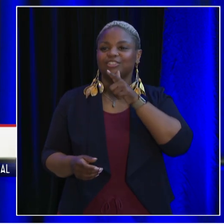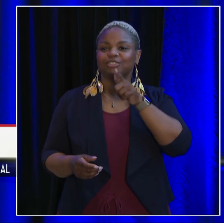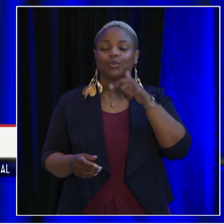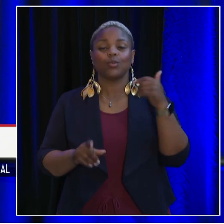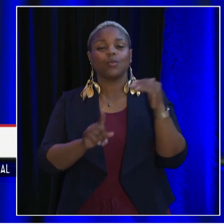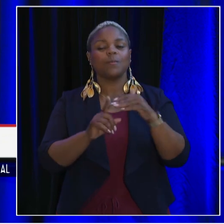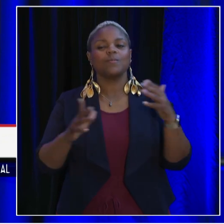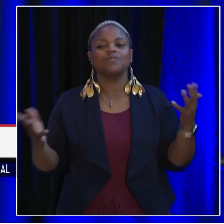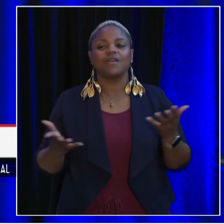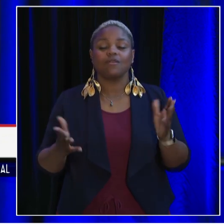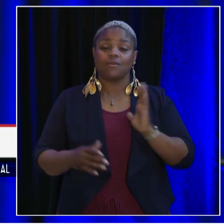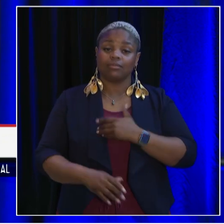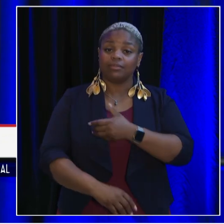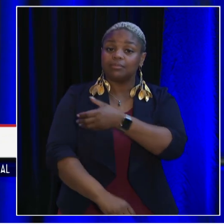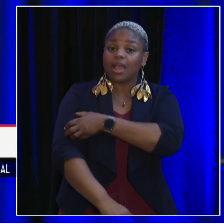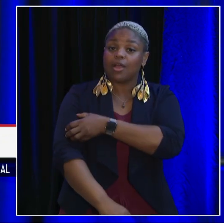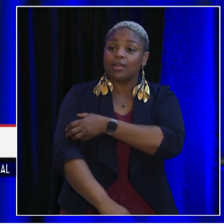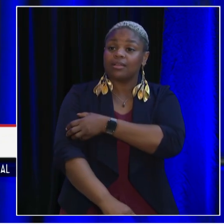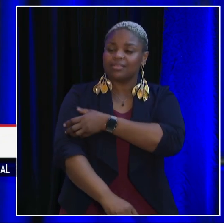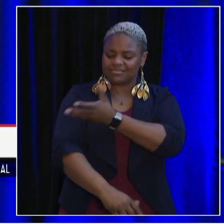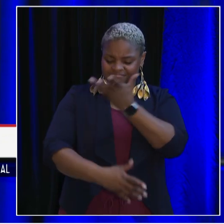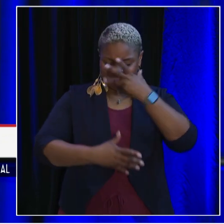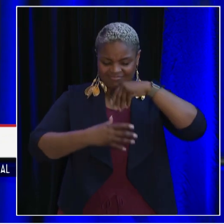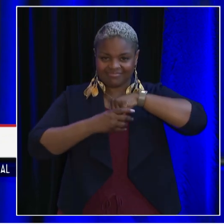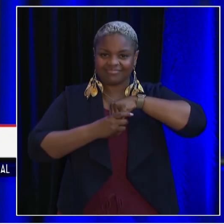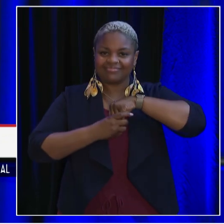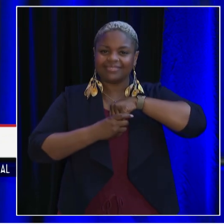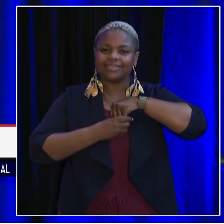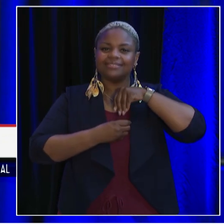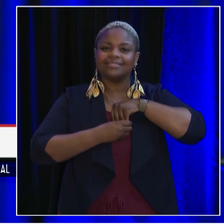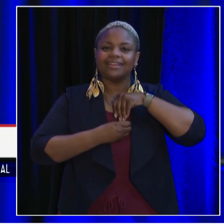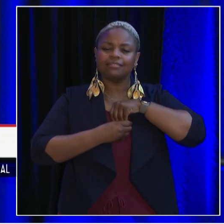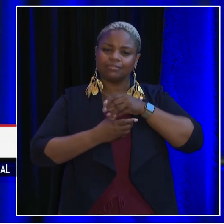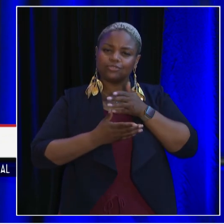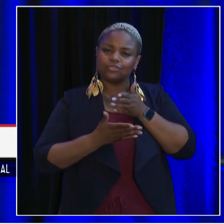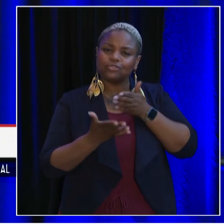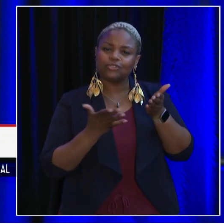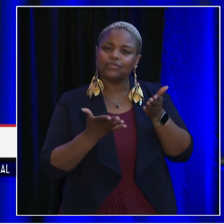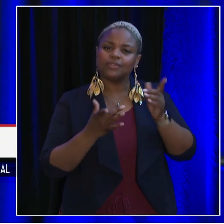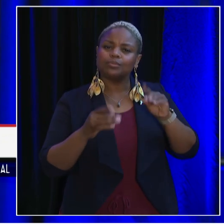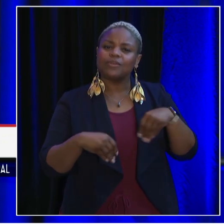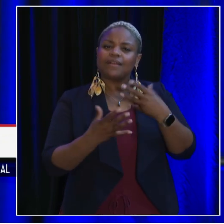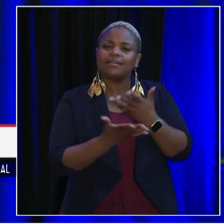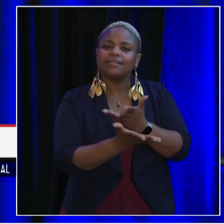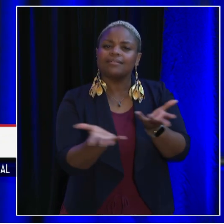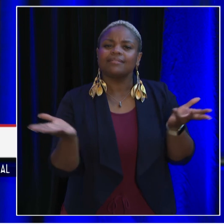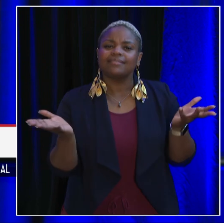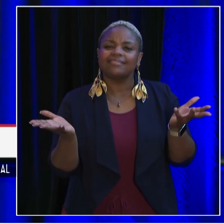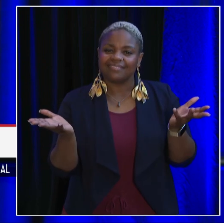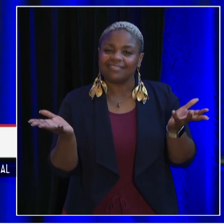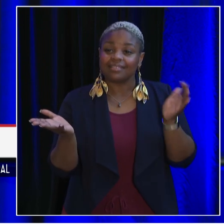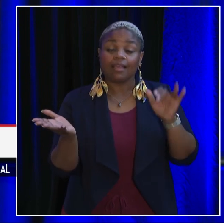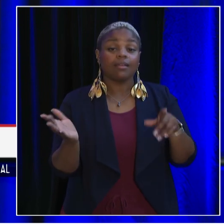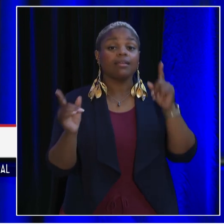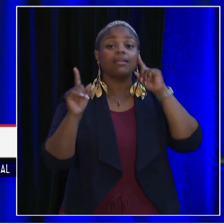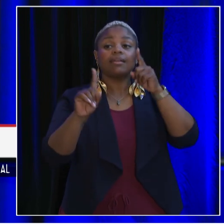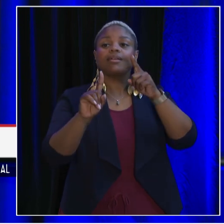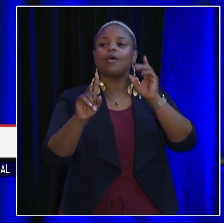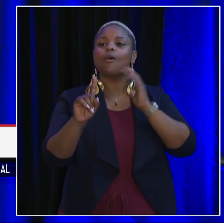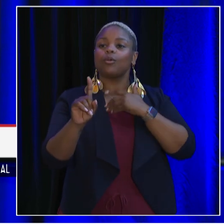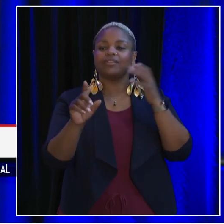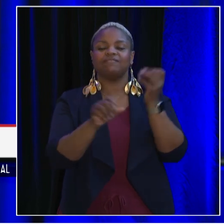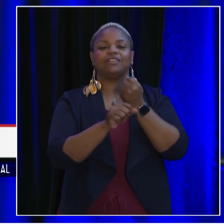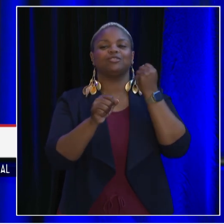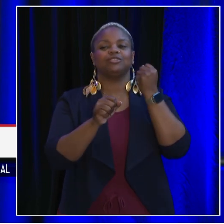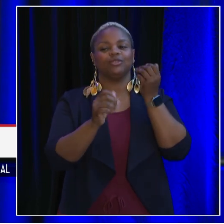that is within us, the service that is able to come from us, the victories that can be achieved through